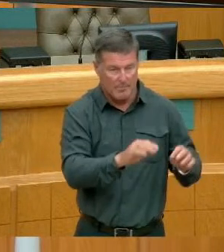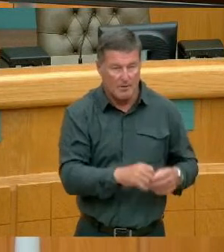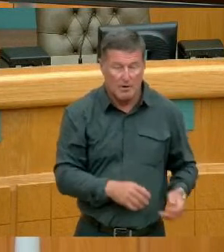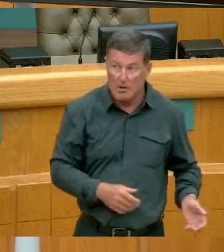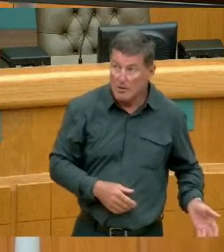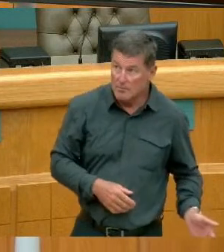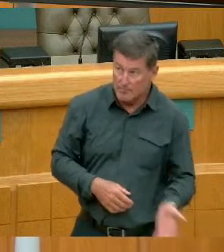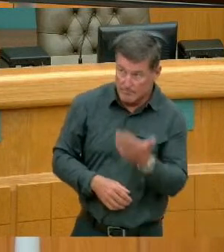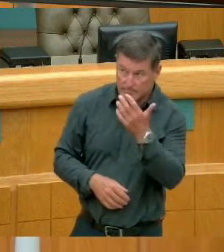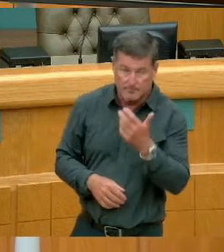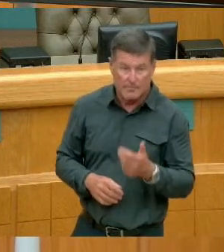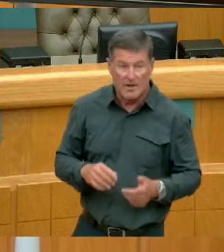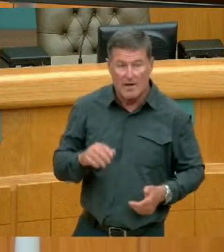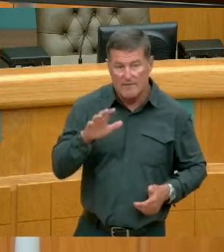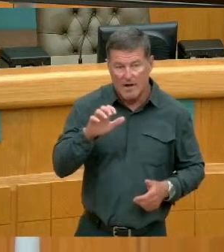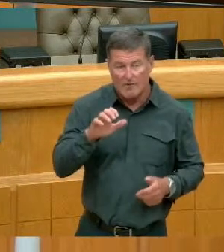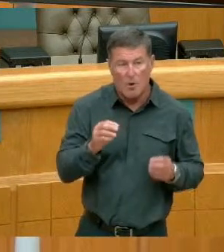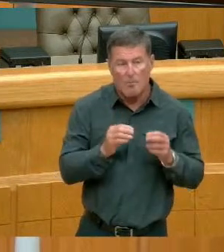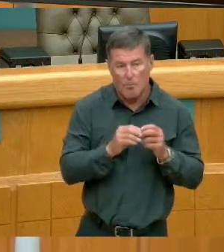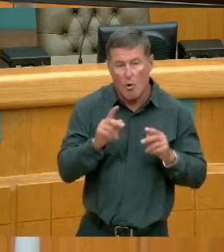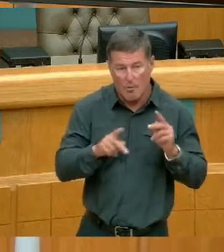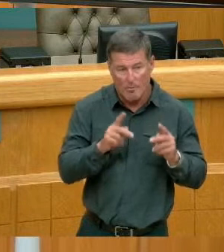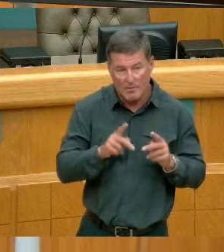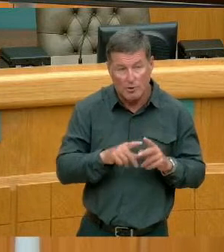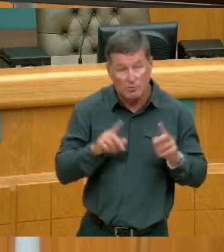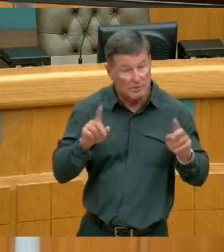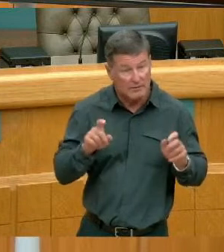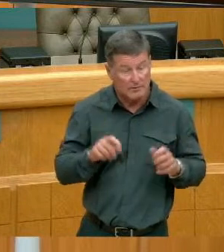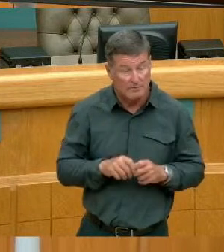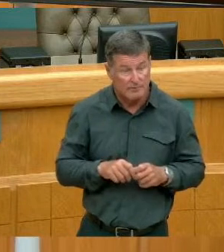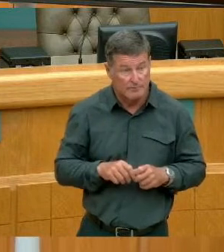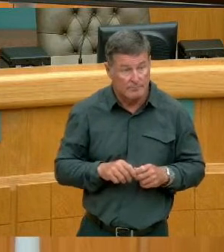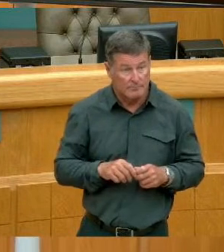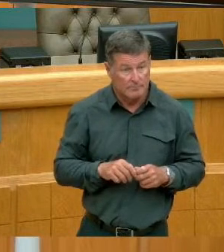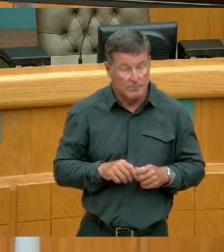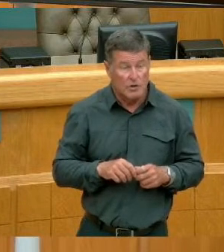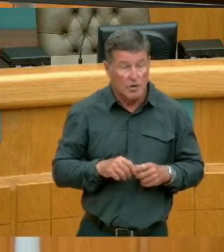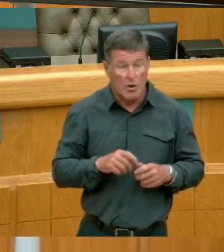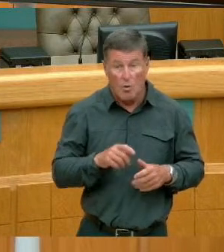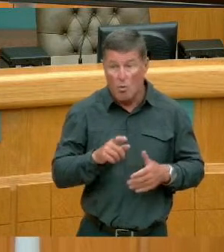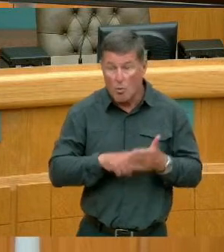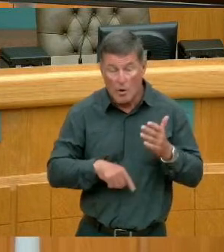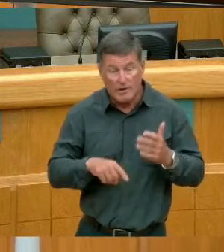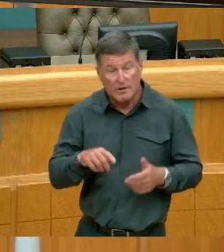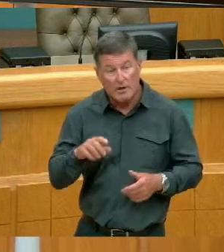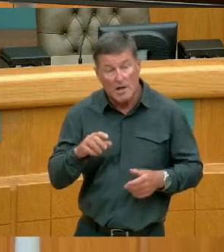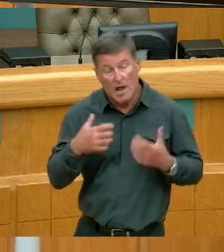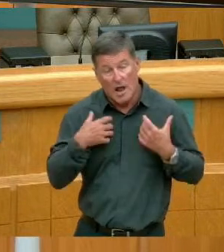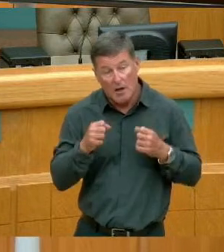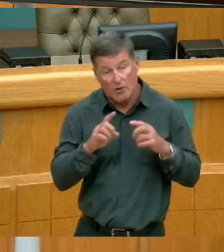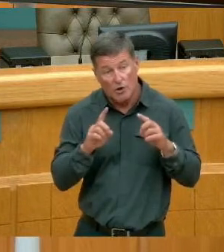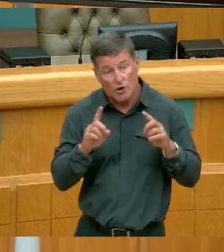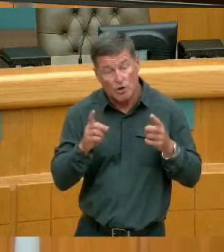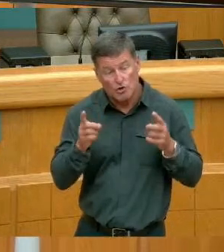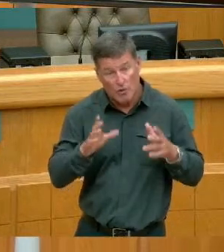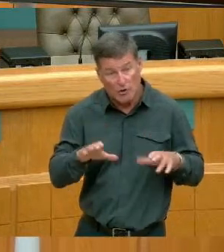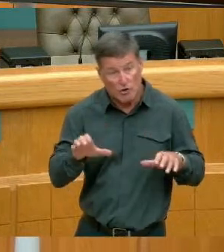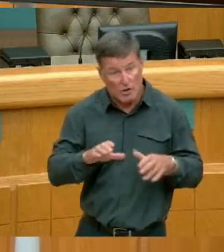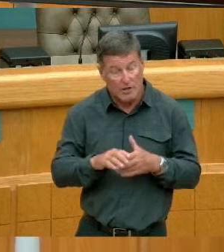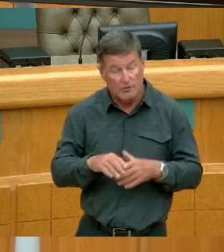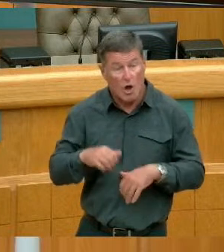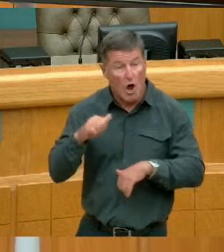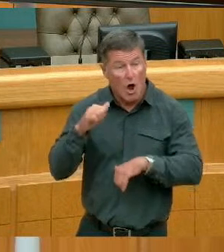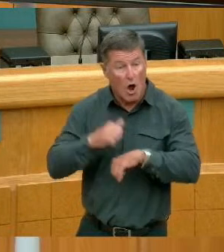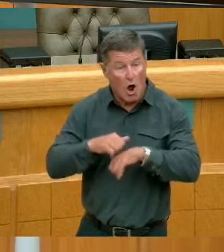500 people extra in the queue. So based upon what she's doing at Concrete Street, plus these extra 500, plus I'm working on